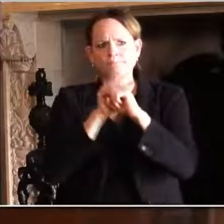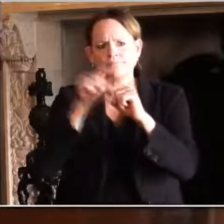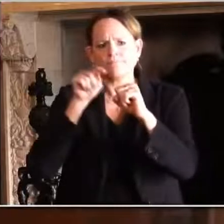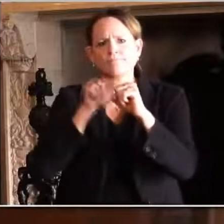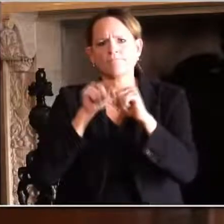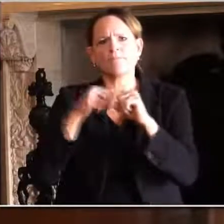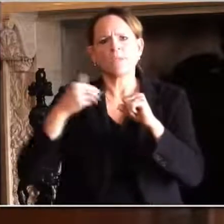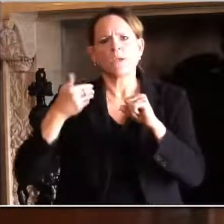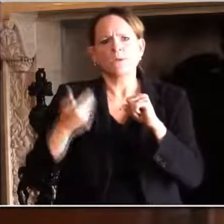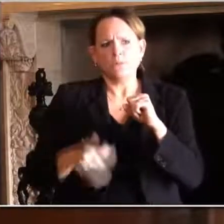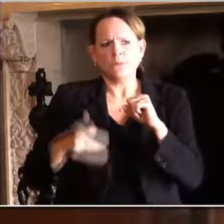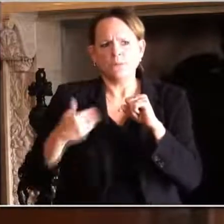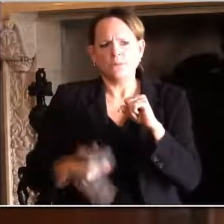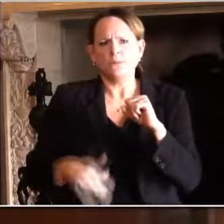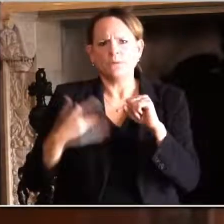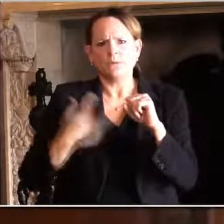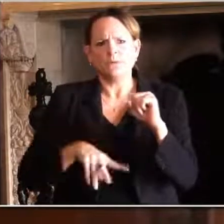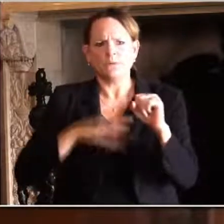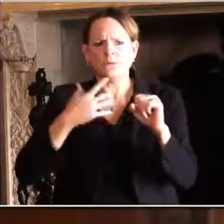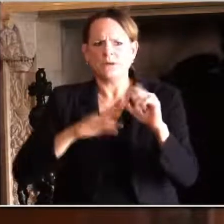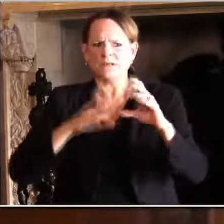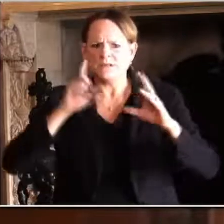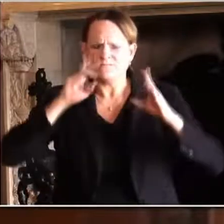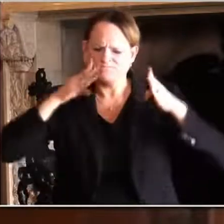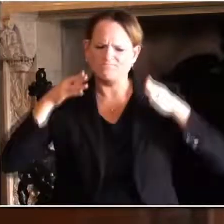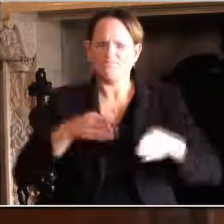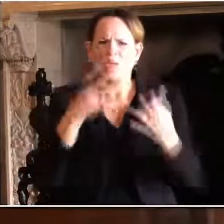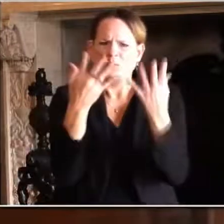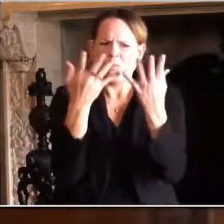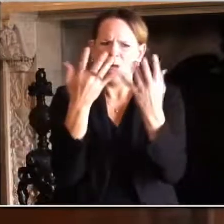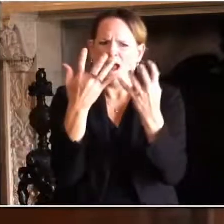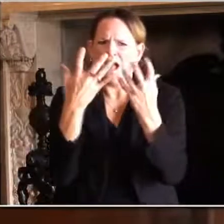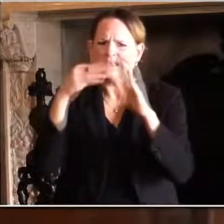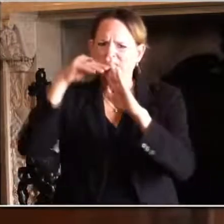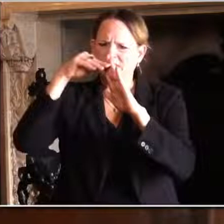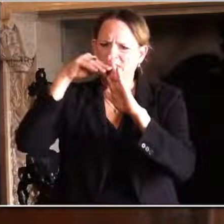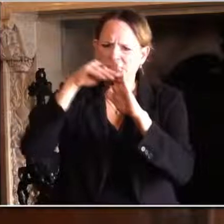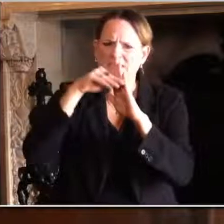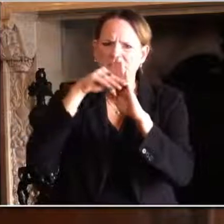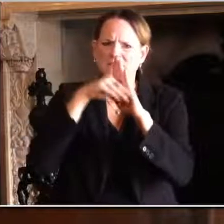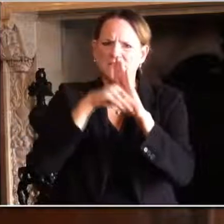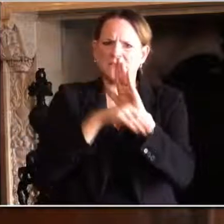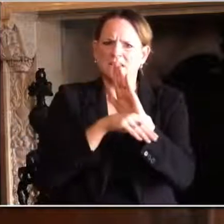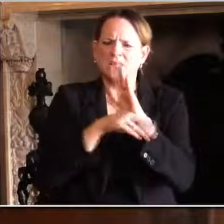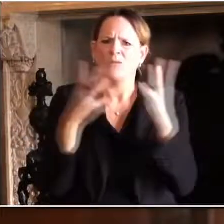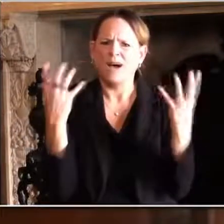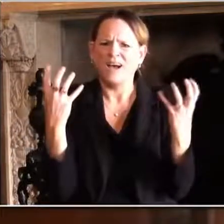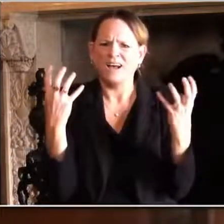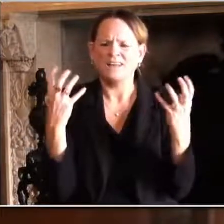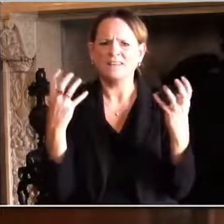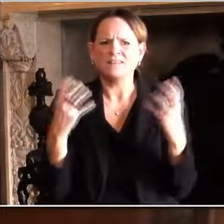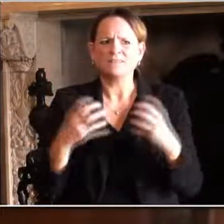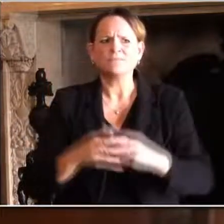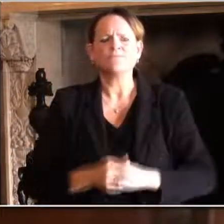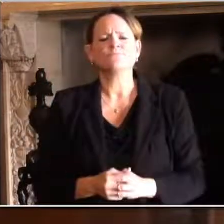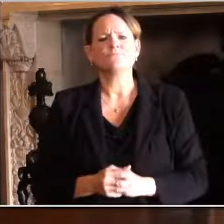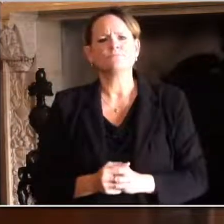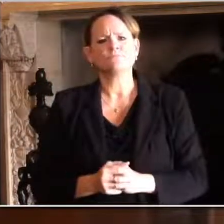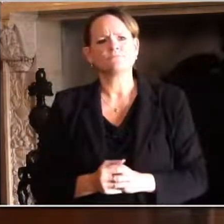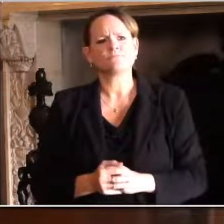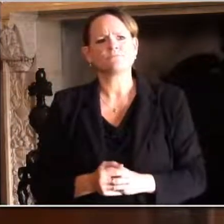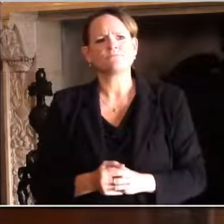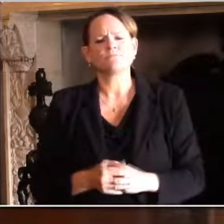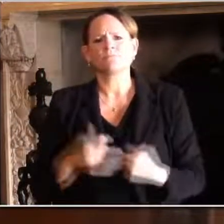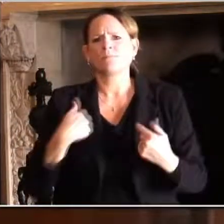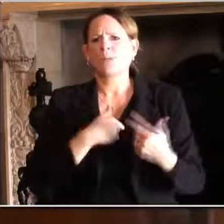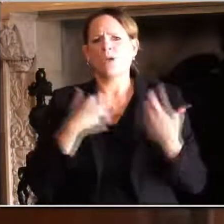to flatten the curve, slow the spread. We have to get back on track to make sure this virus doesn't cause any more setbacks to